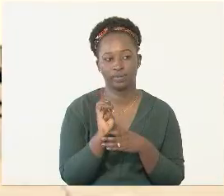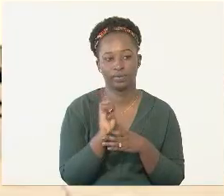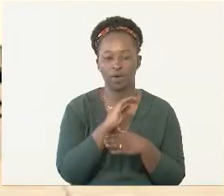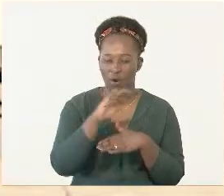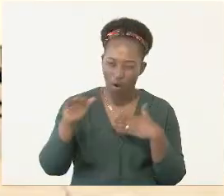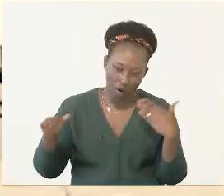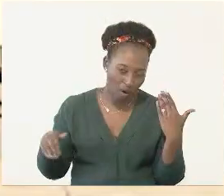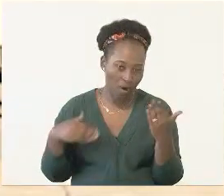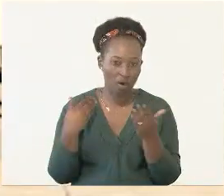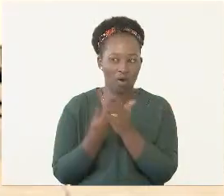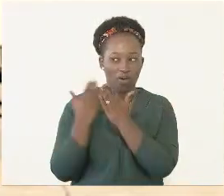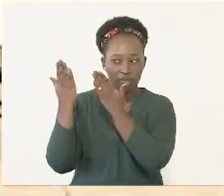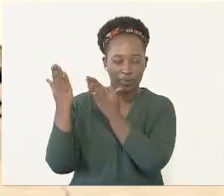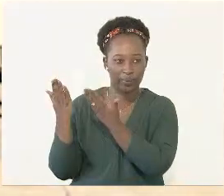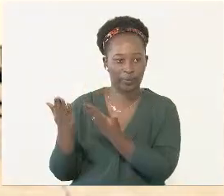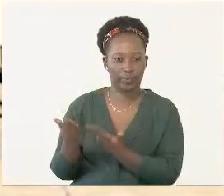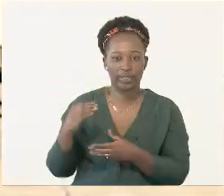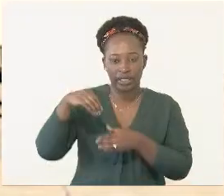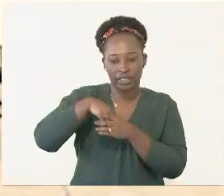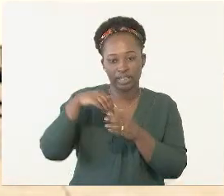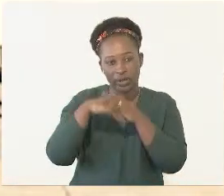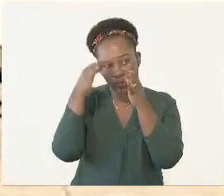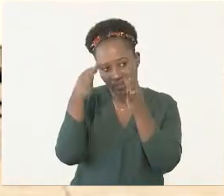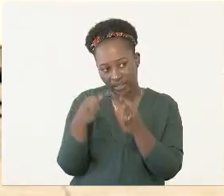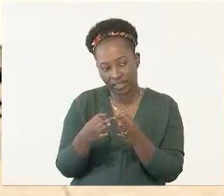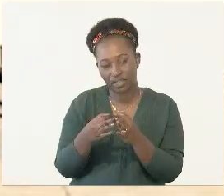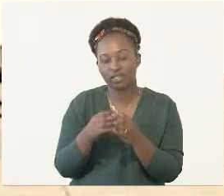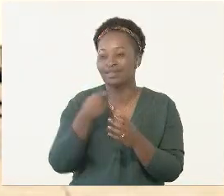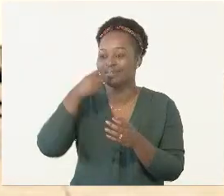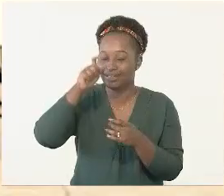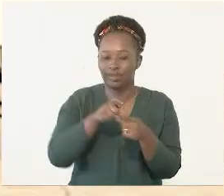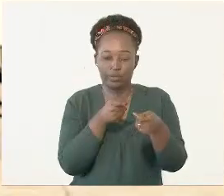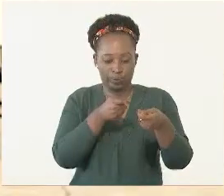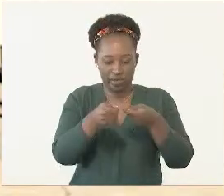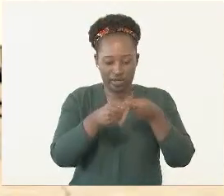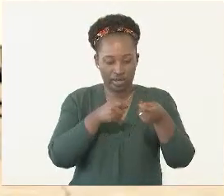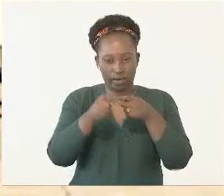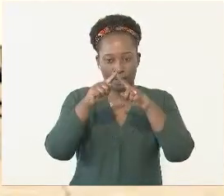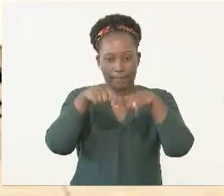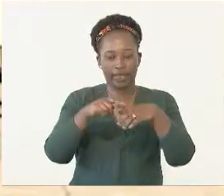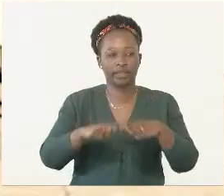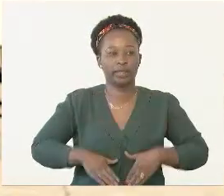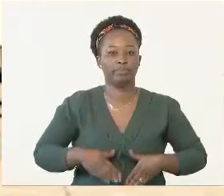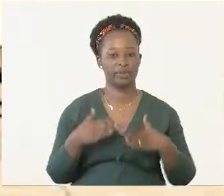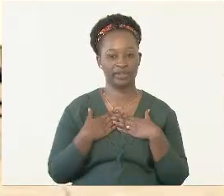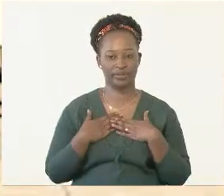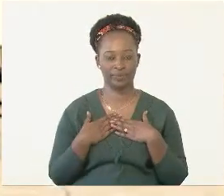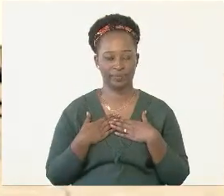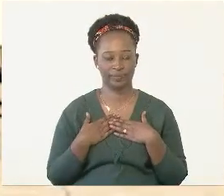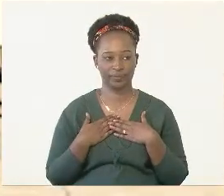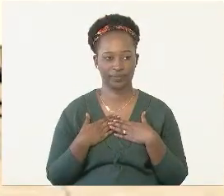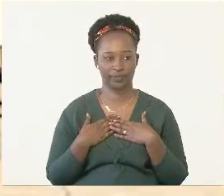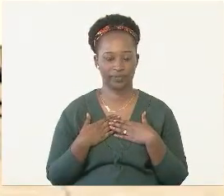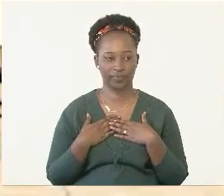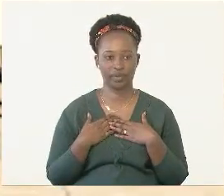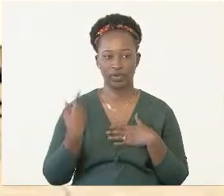All these variables, these internal variables, are needed to be regulated by the body, regulated in the body.